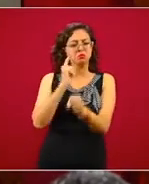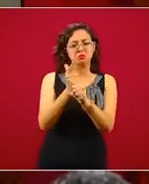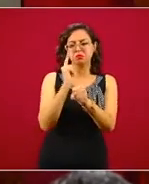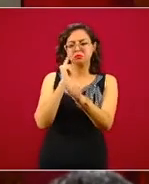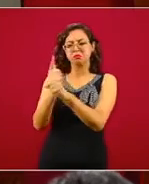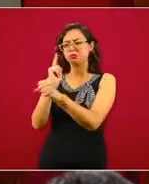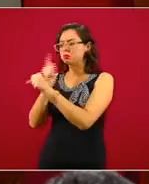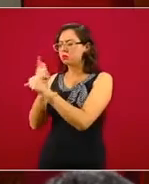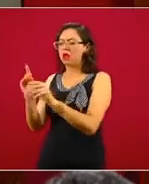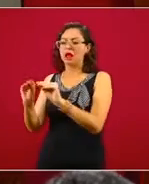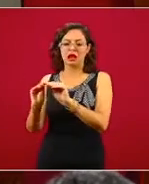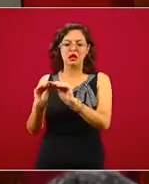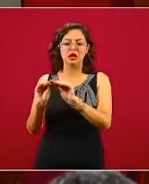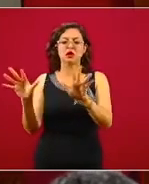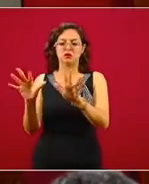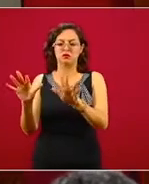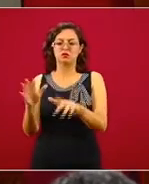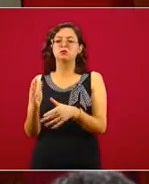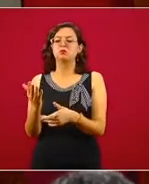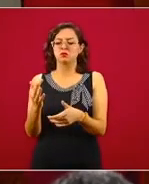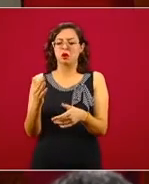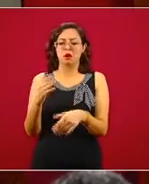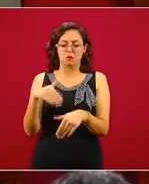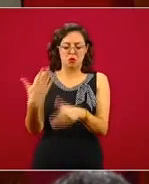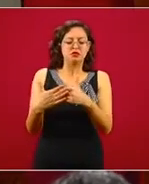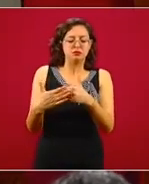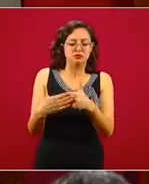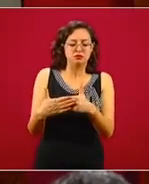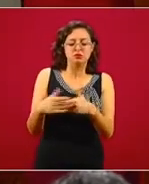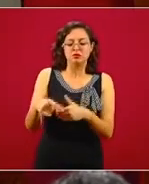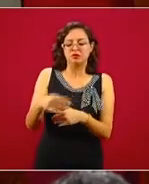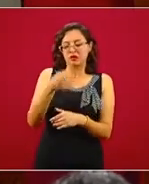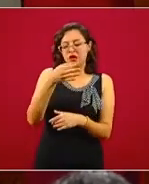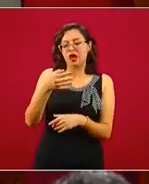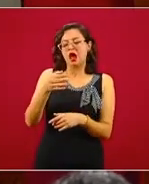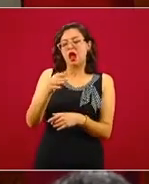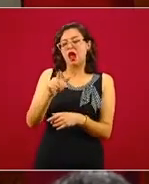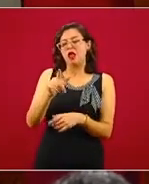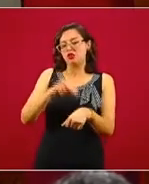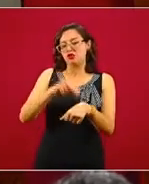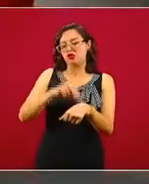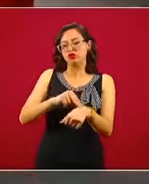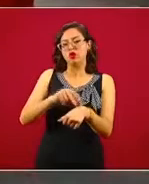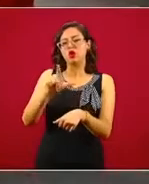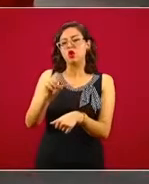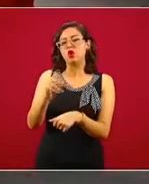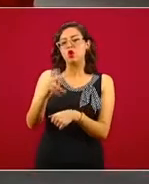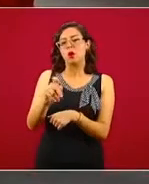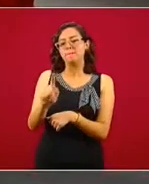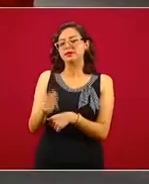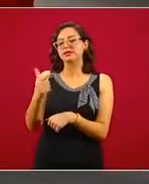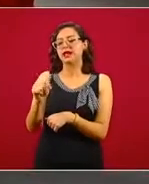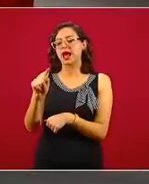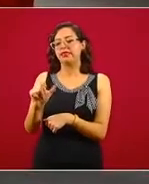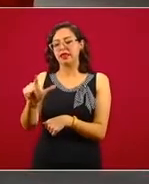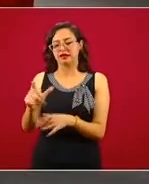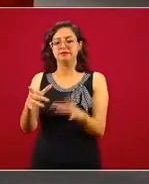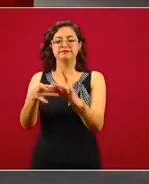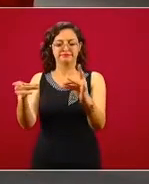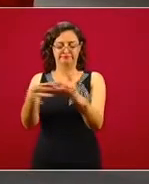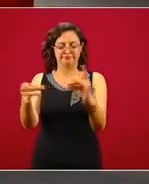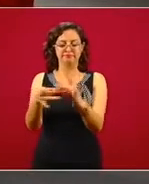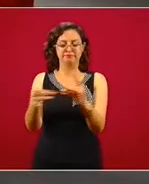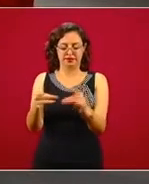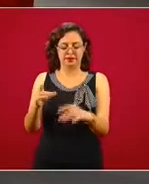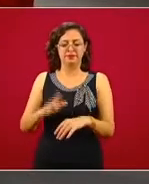we've epidemia, been y talking que el about doctor López Gatell certain los va a mencionar vulnerable en la populations that are at actualización higher semanal risk para que of veamos cómo developing complications continúa este should they comportamiento.